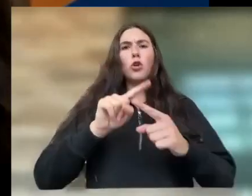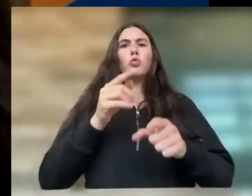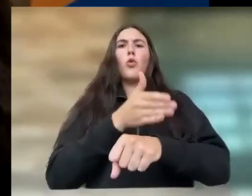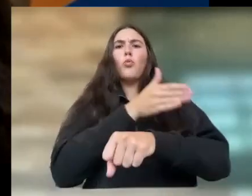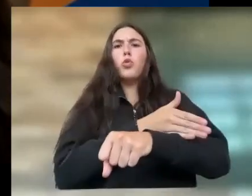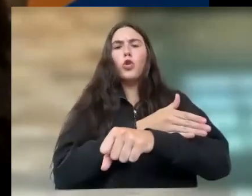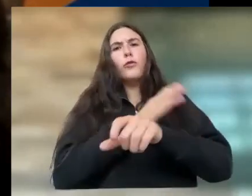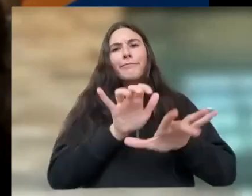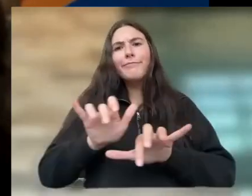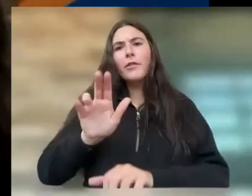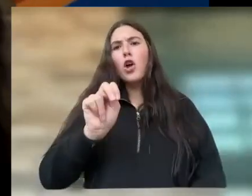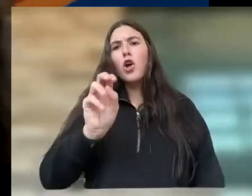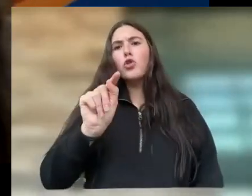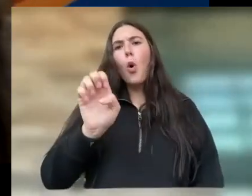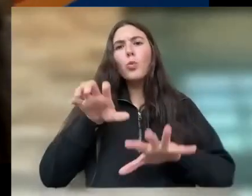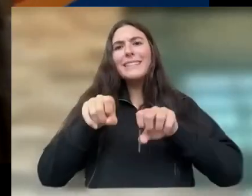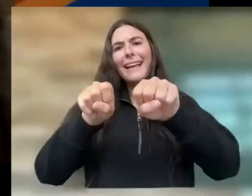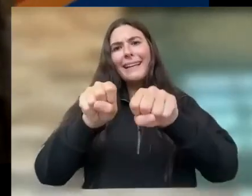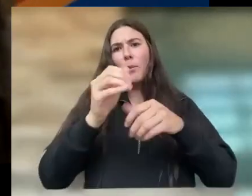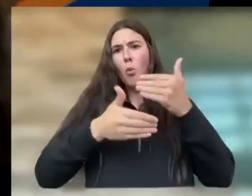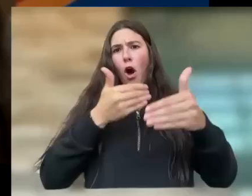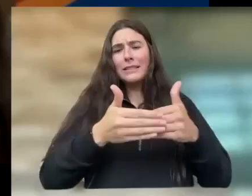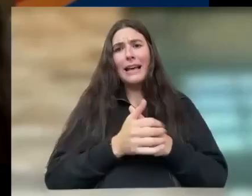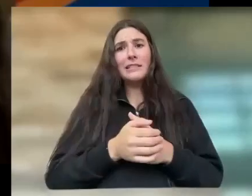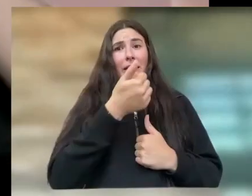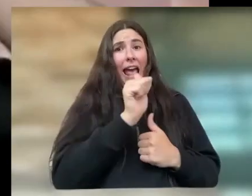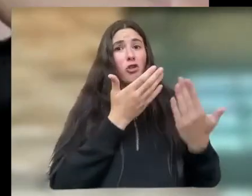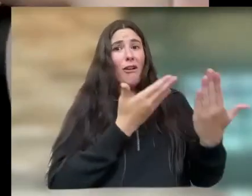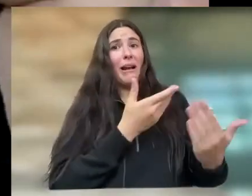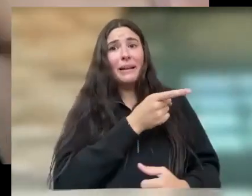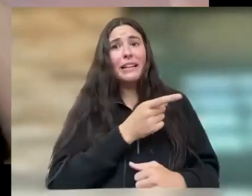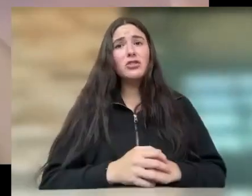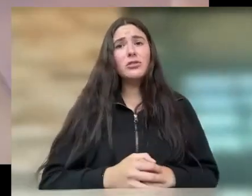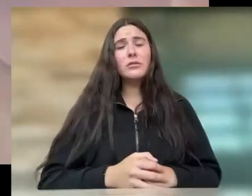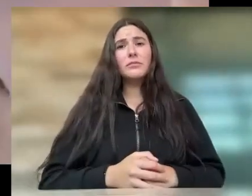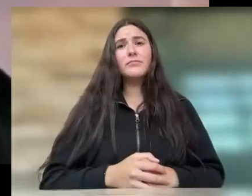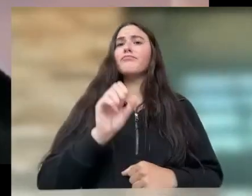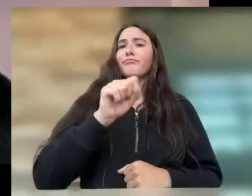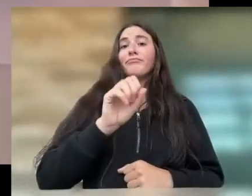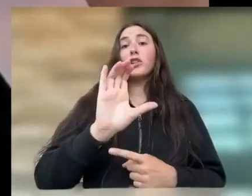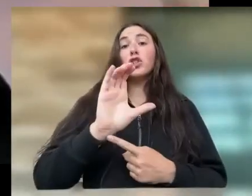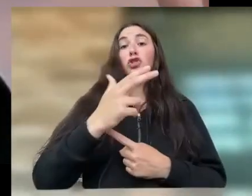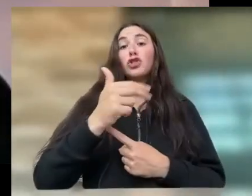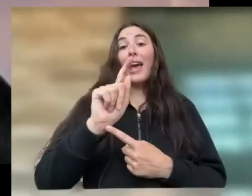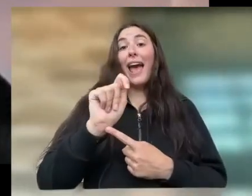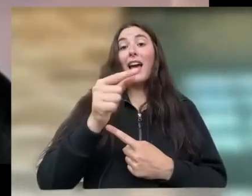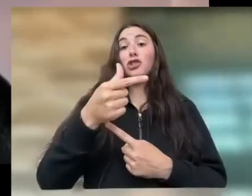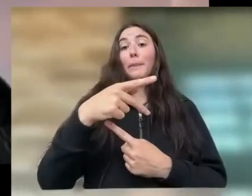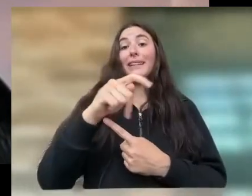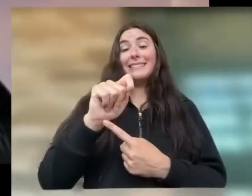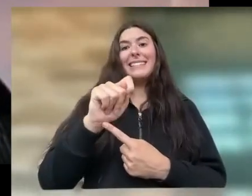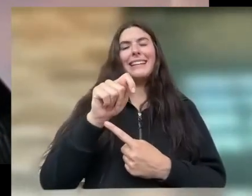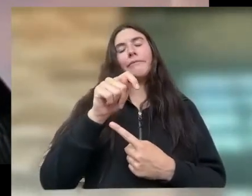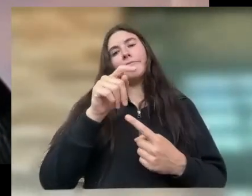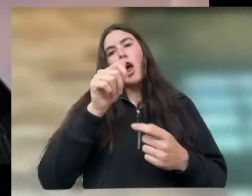note taking AI tools. Do you have any recommendations? Yes, well, ChatGPT and Gemini and Claude and so